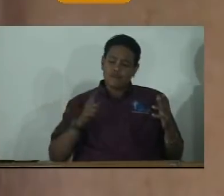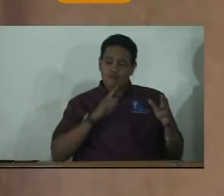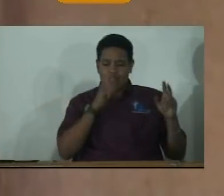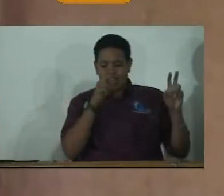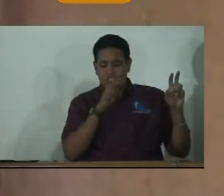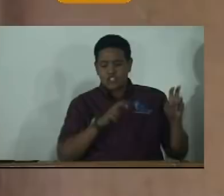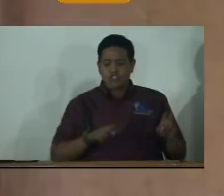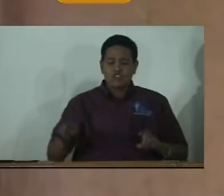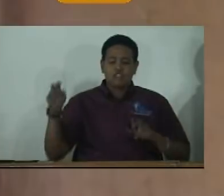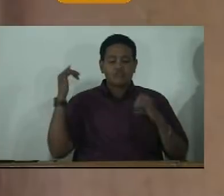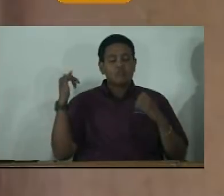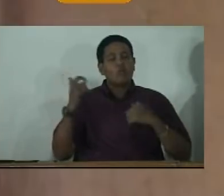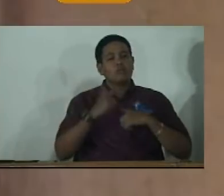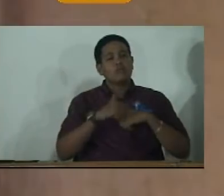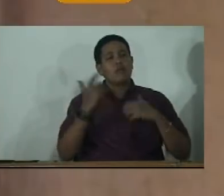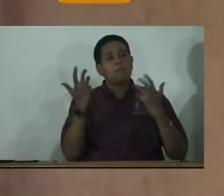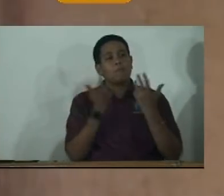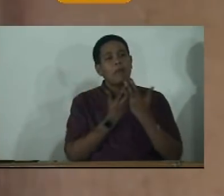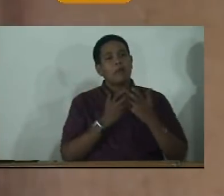this 21st century